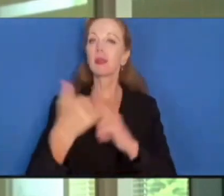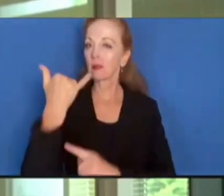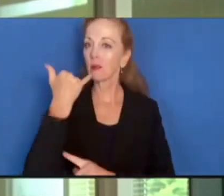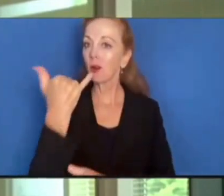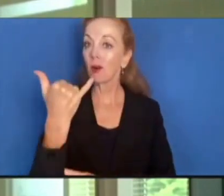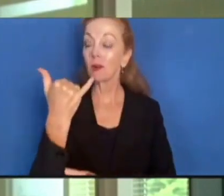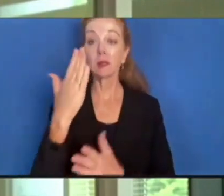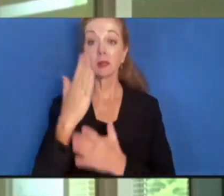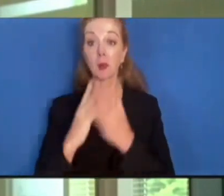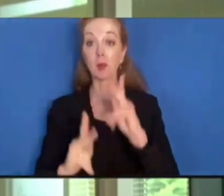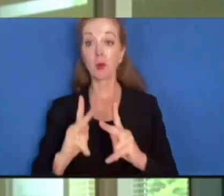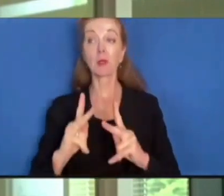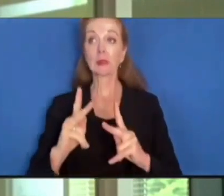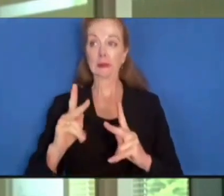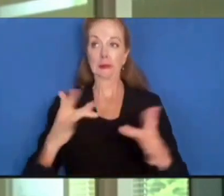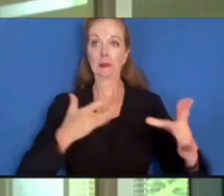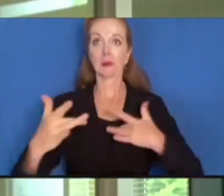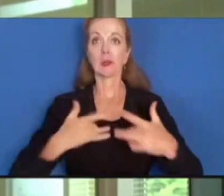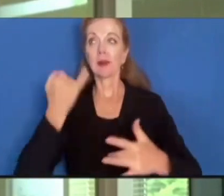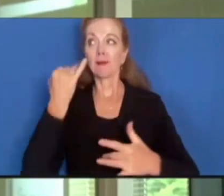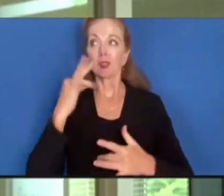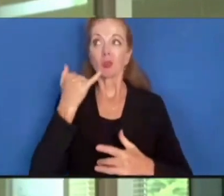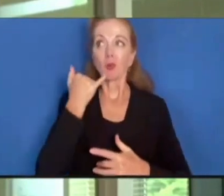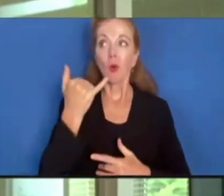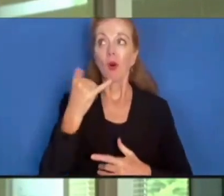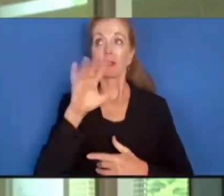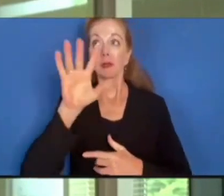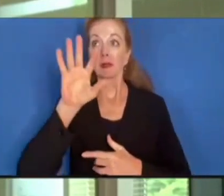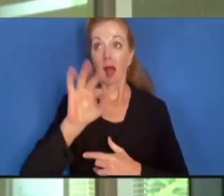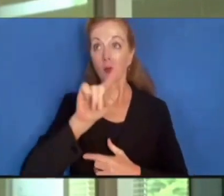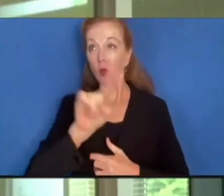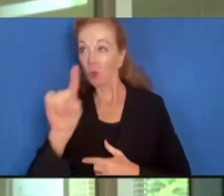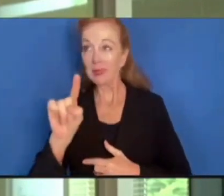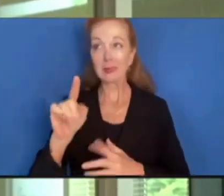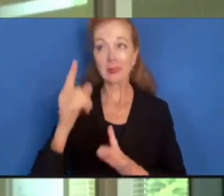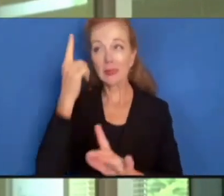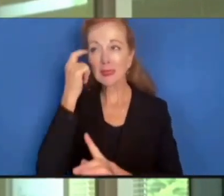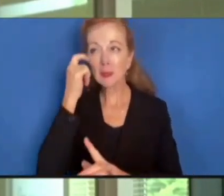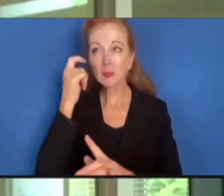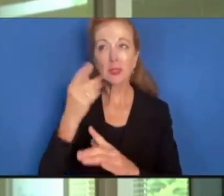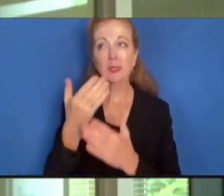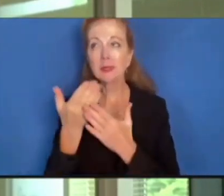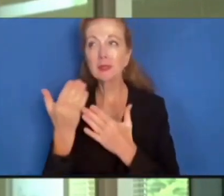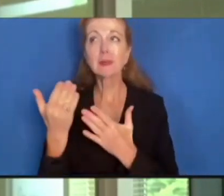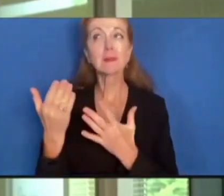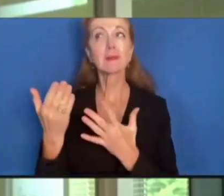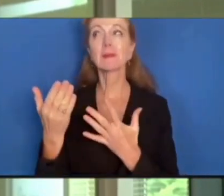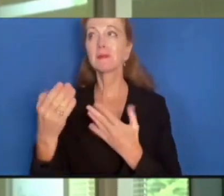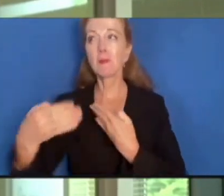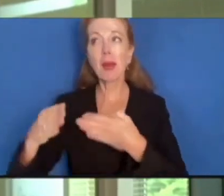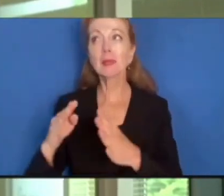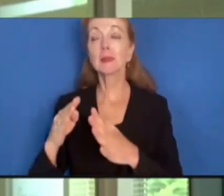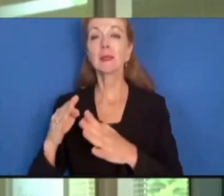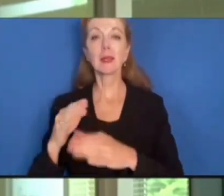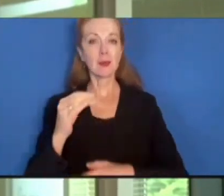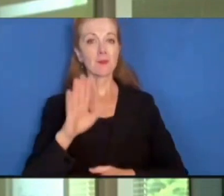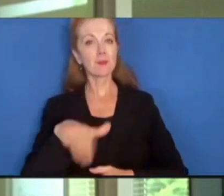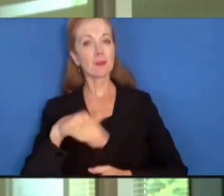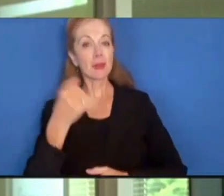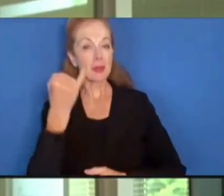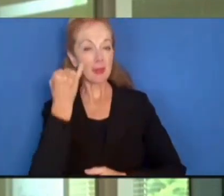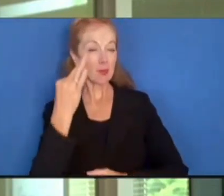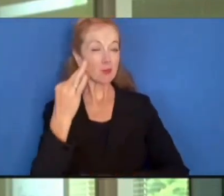should call 911 about a suspicious or an unattended device. And to us, we say, if you feel like you don't know if you